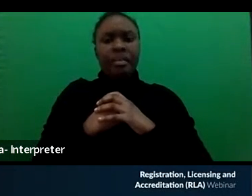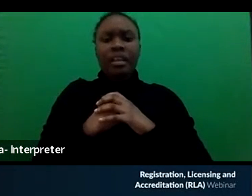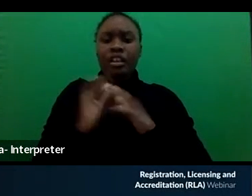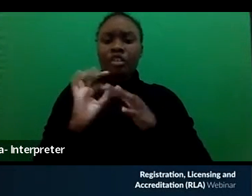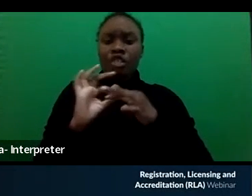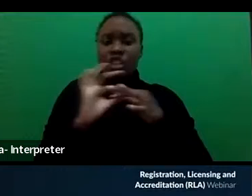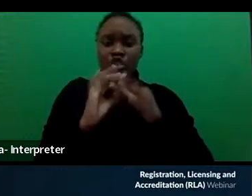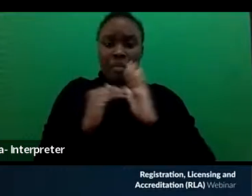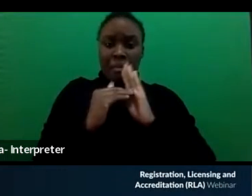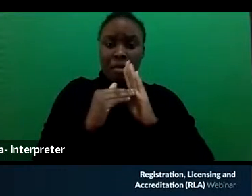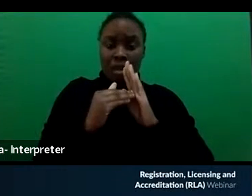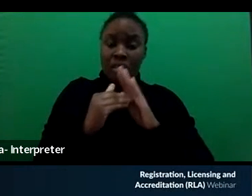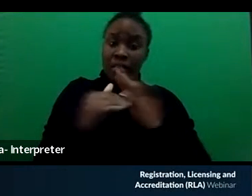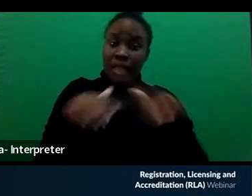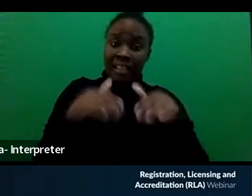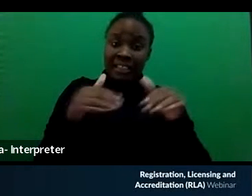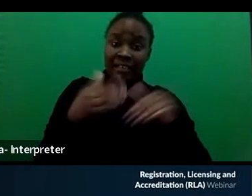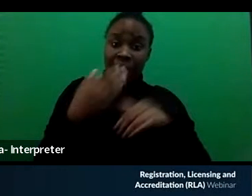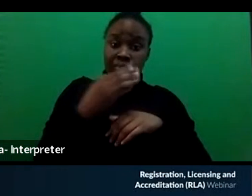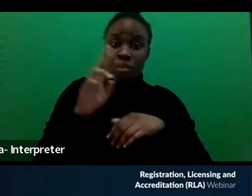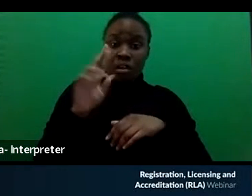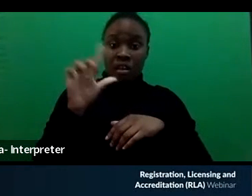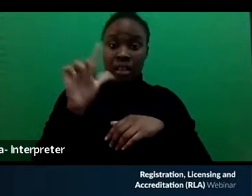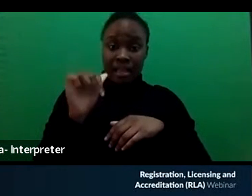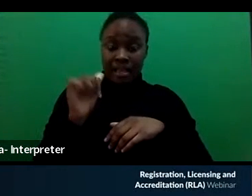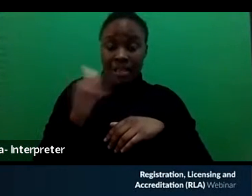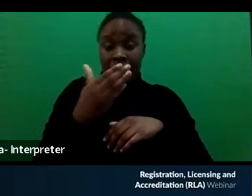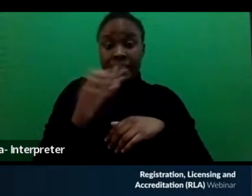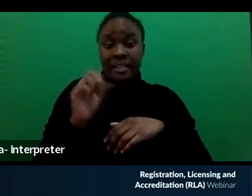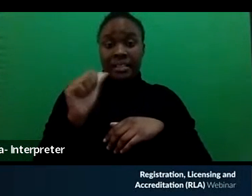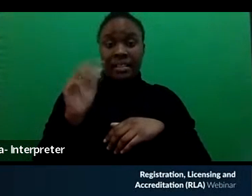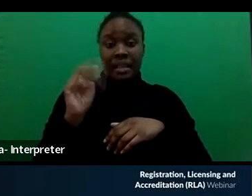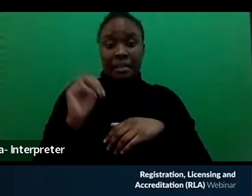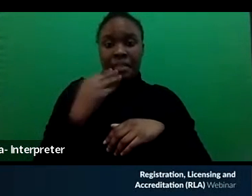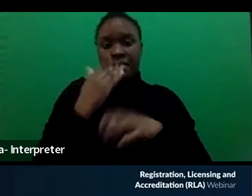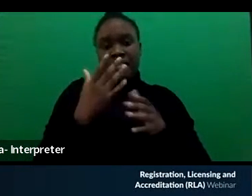RLA? I'll ask Samuel to take that question for us.